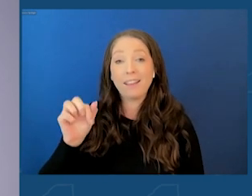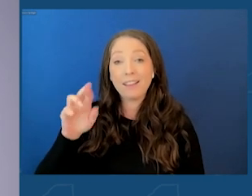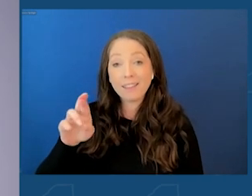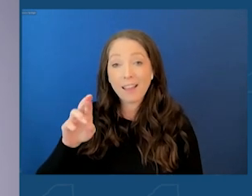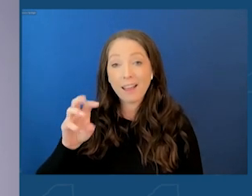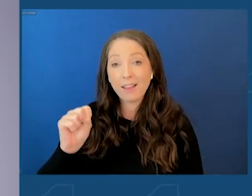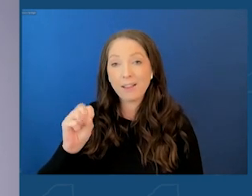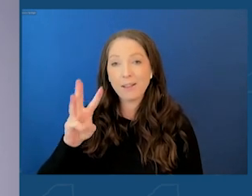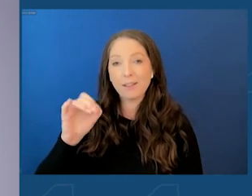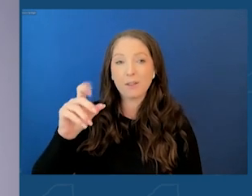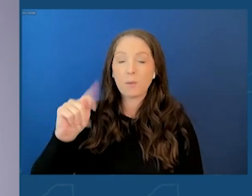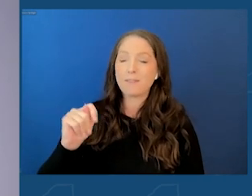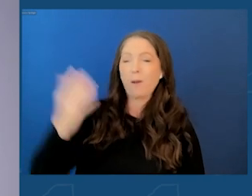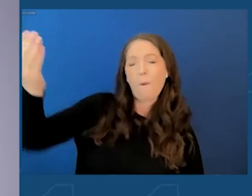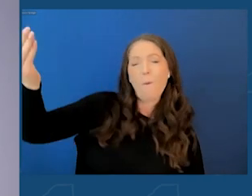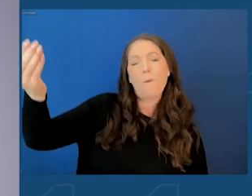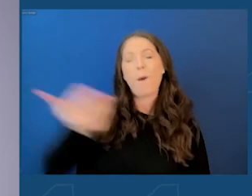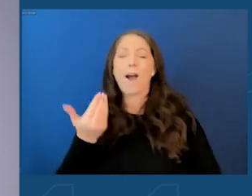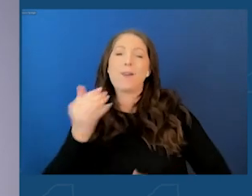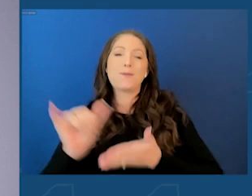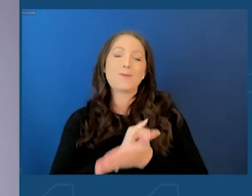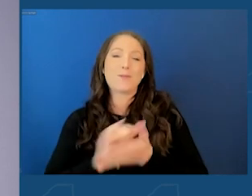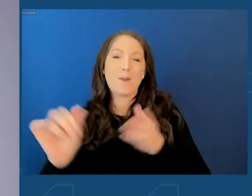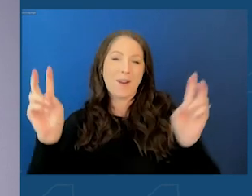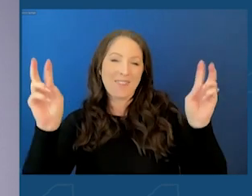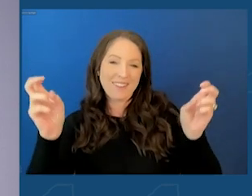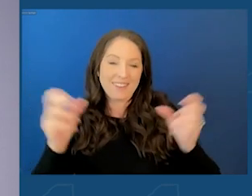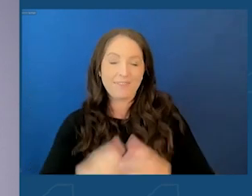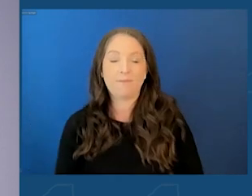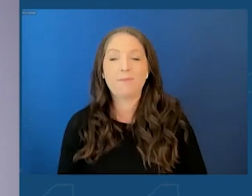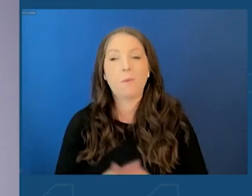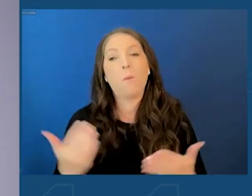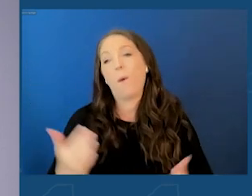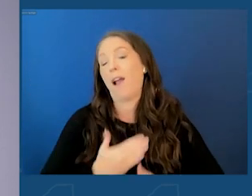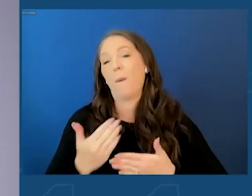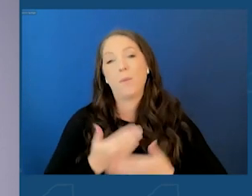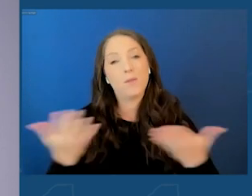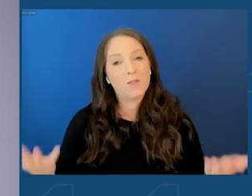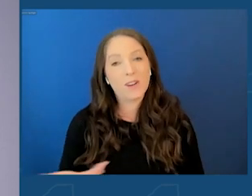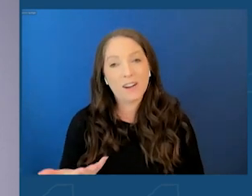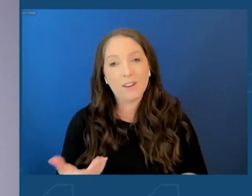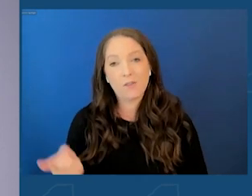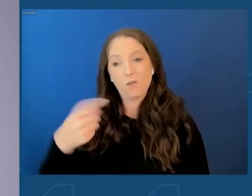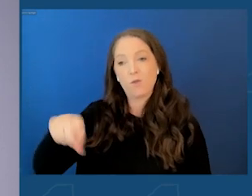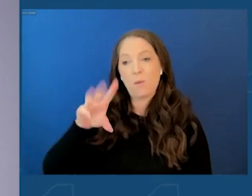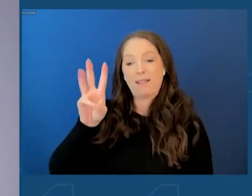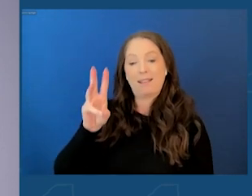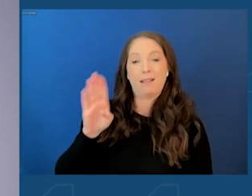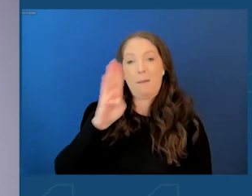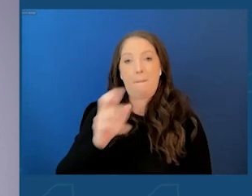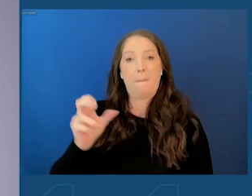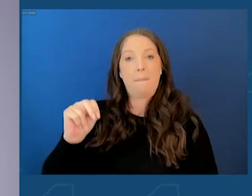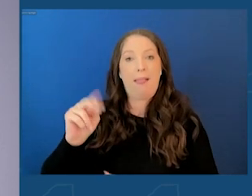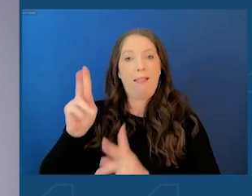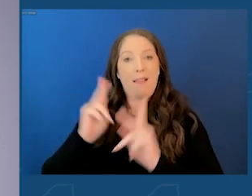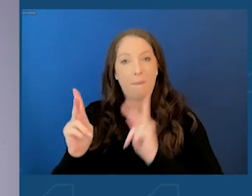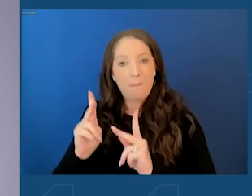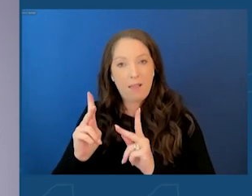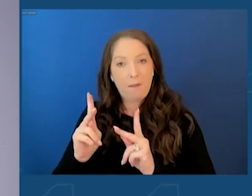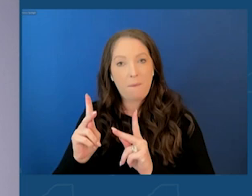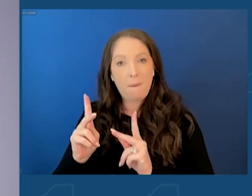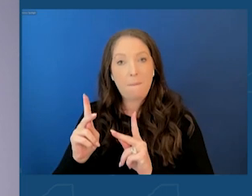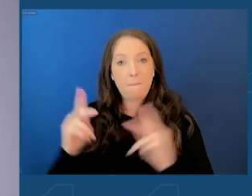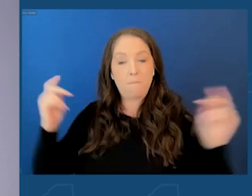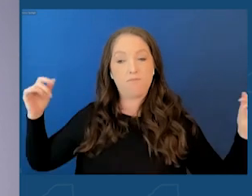York"? So we're delighted to host you here, you and 6 billion other people who found their way to our streets this